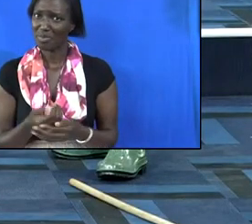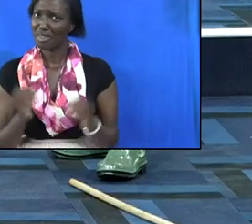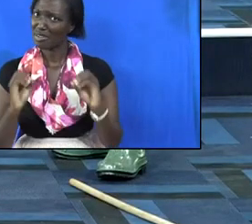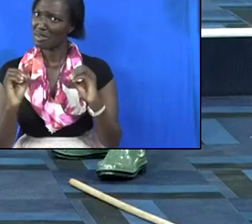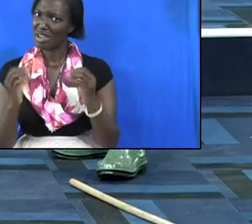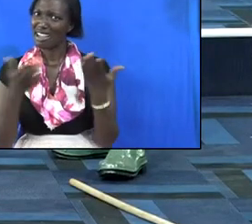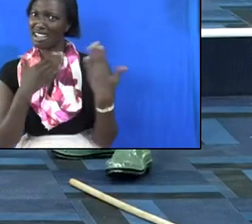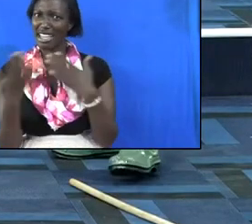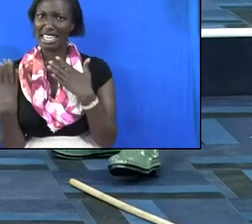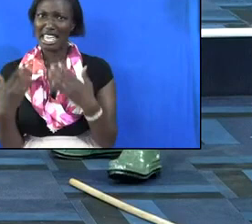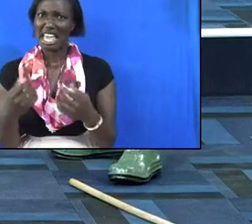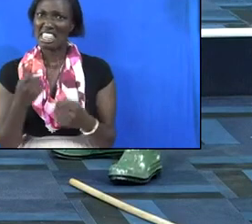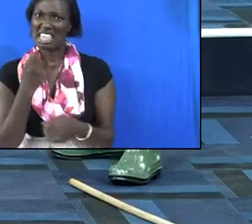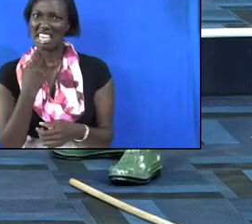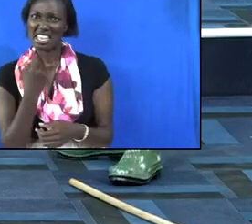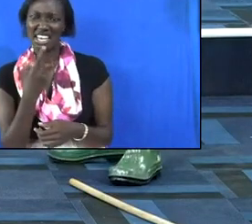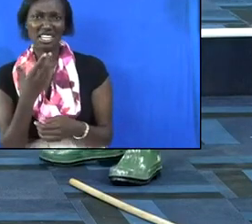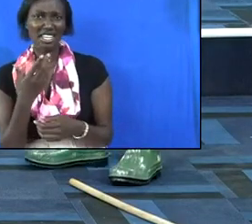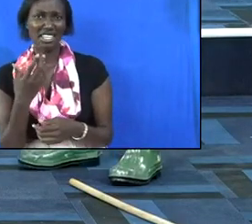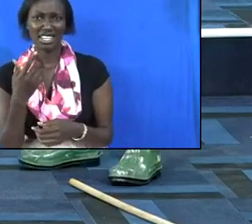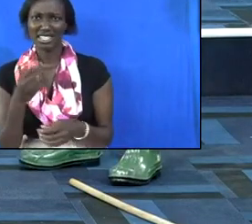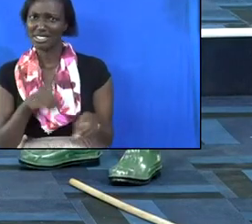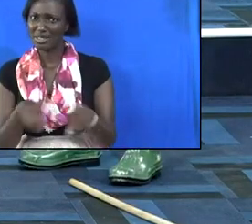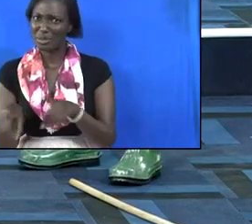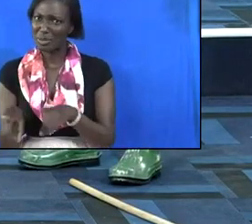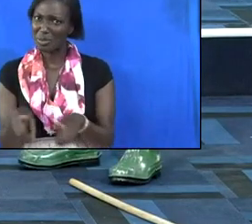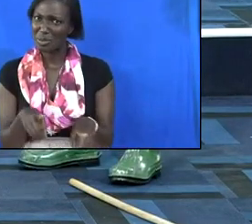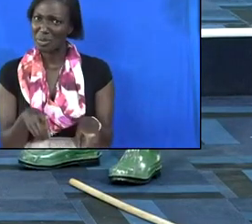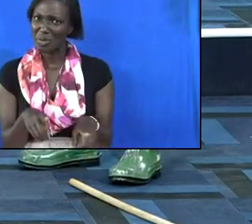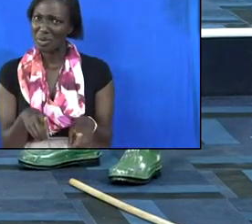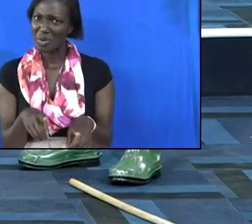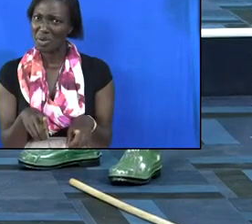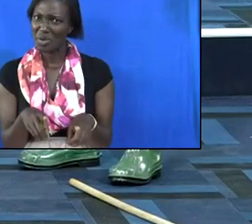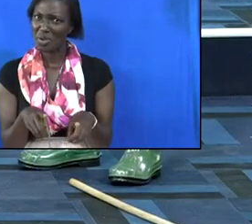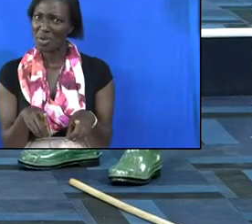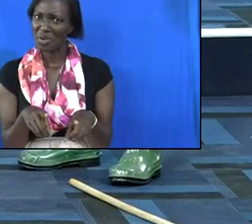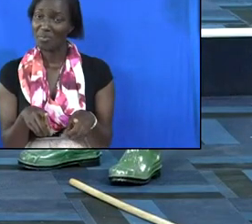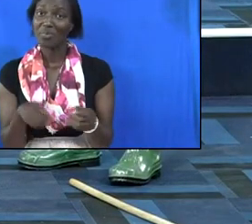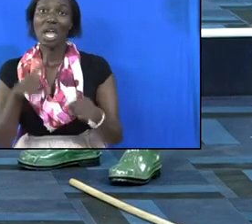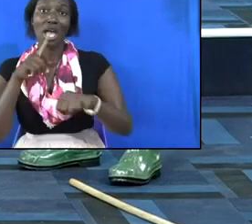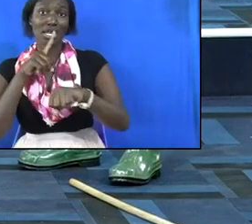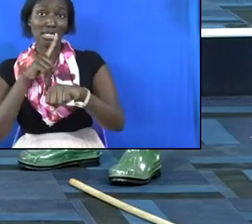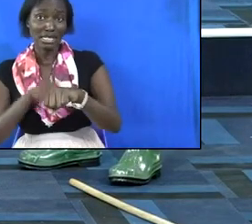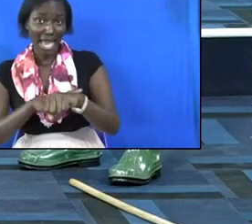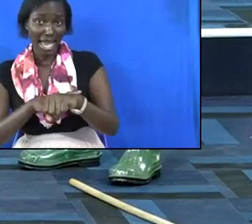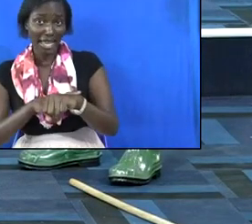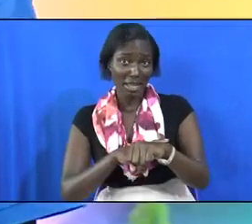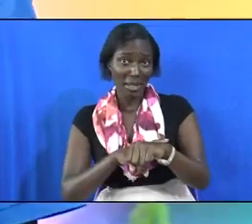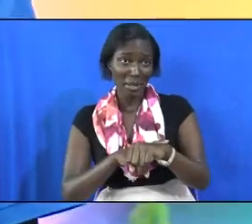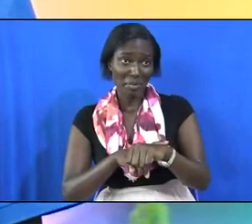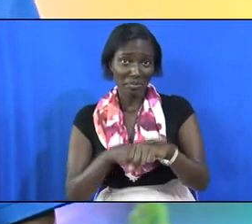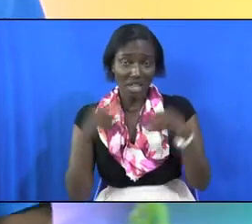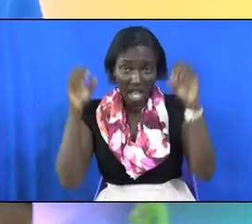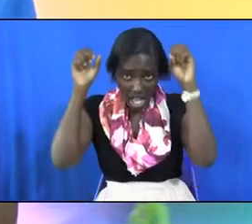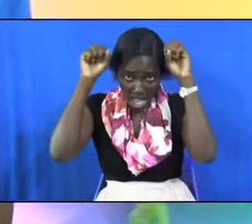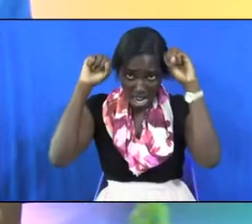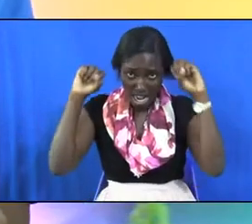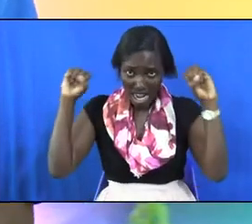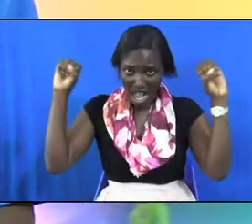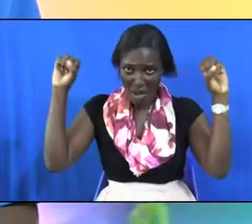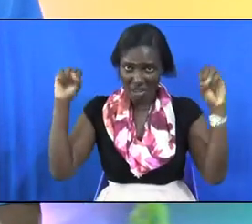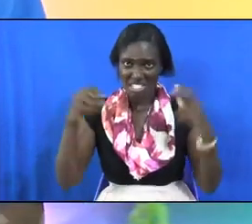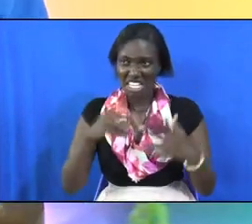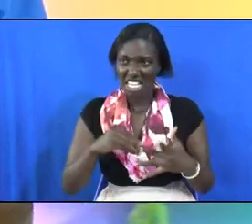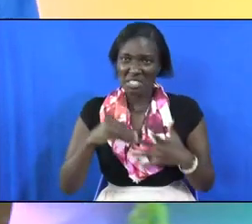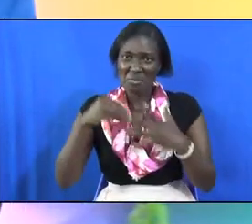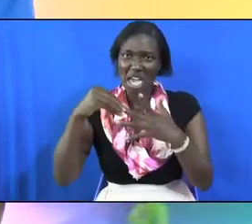do? Well, the bathing with chemicals, when you give the cows that